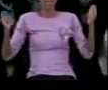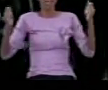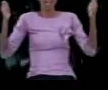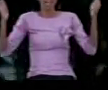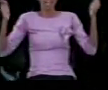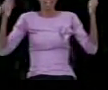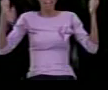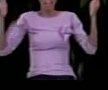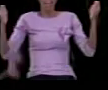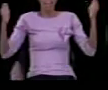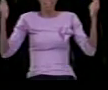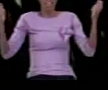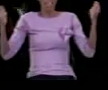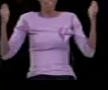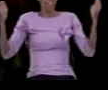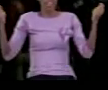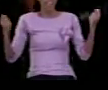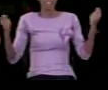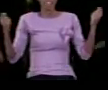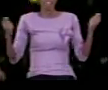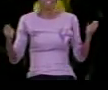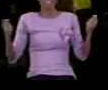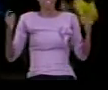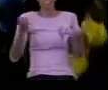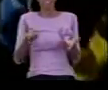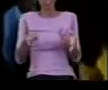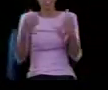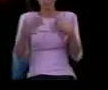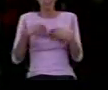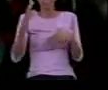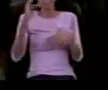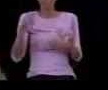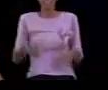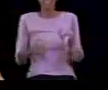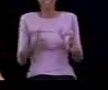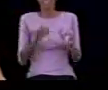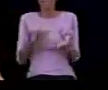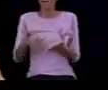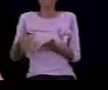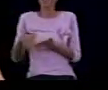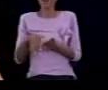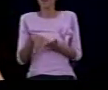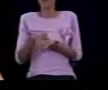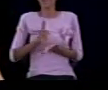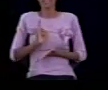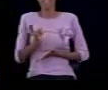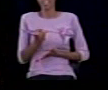Hosanna, come have your way.